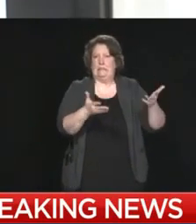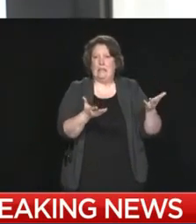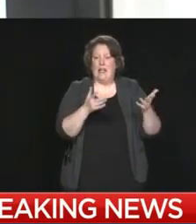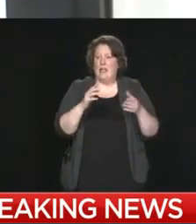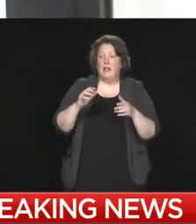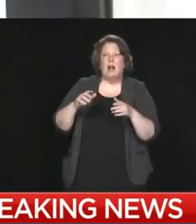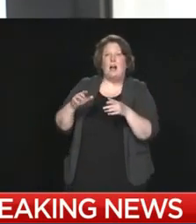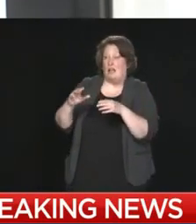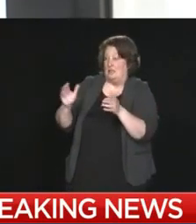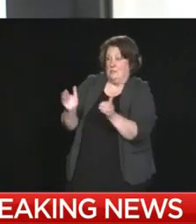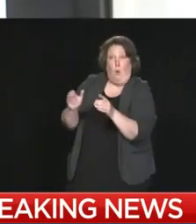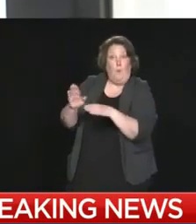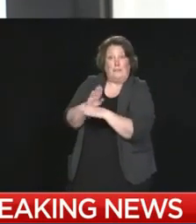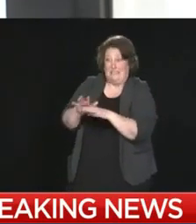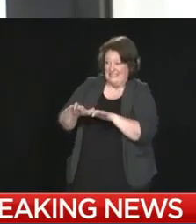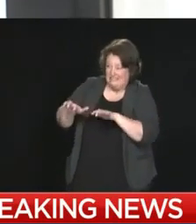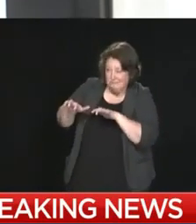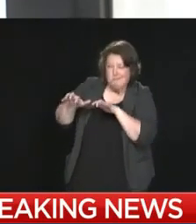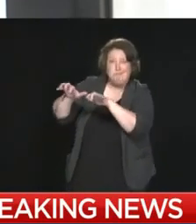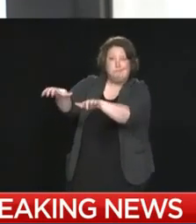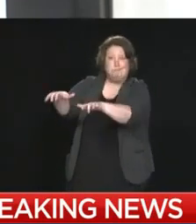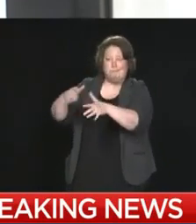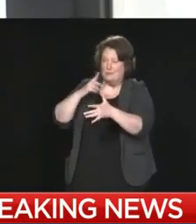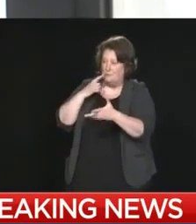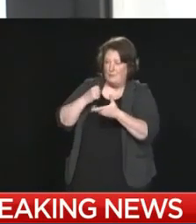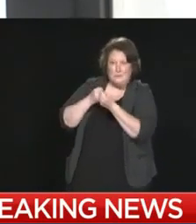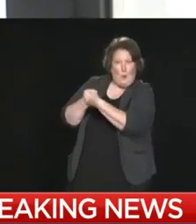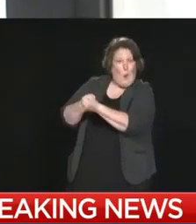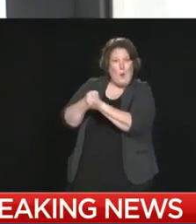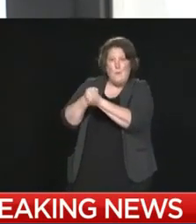of small businesses across this country get through